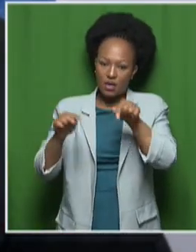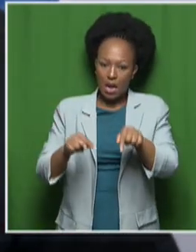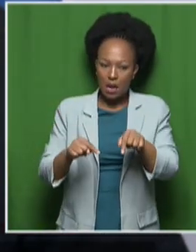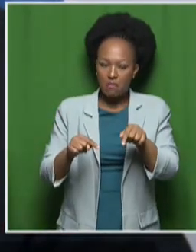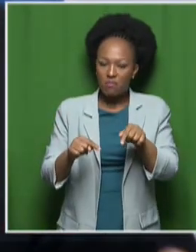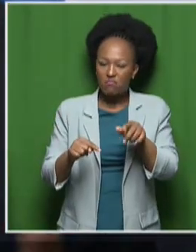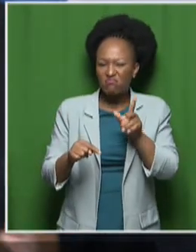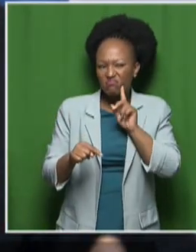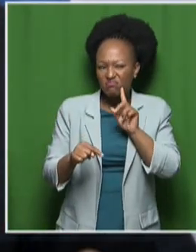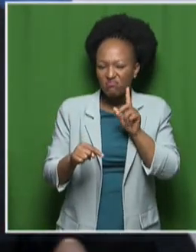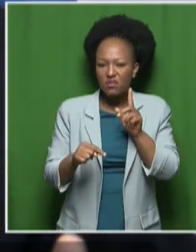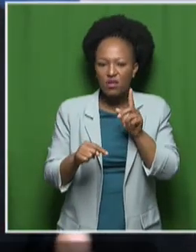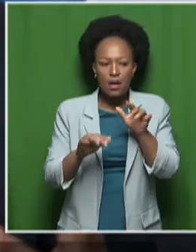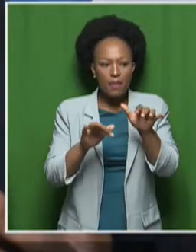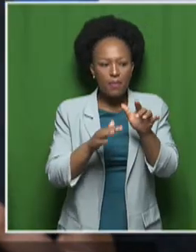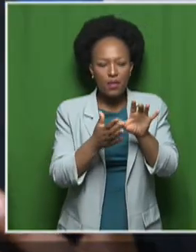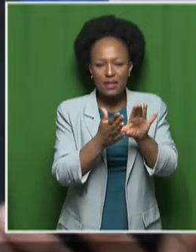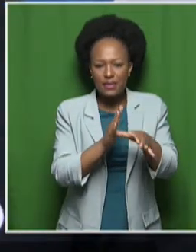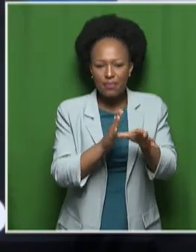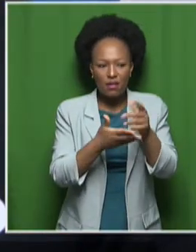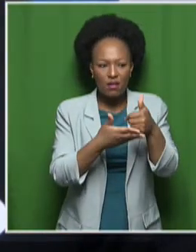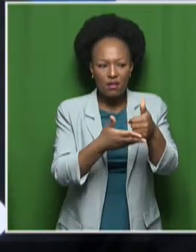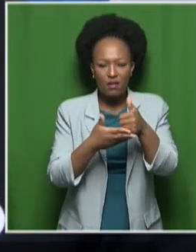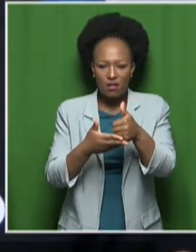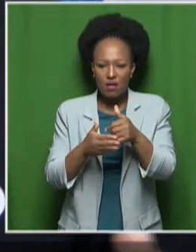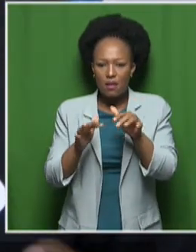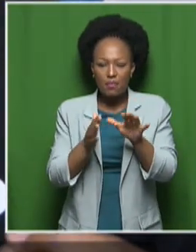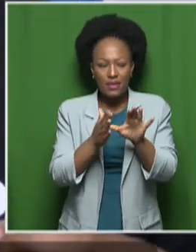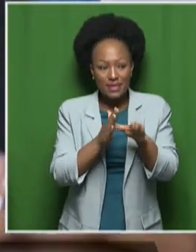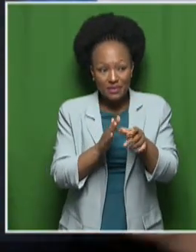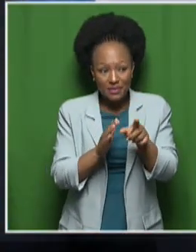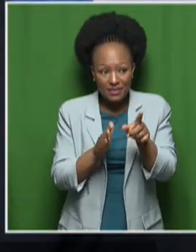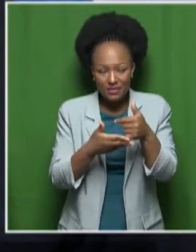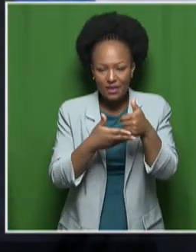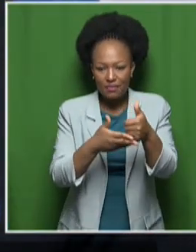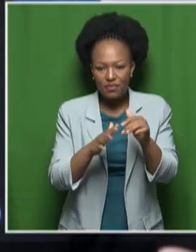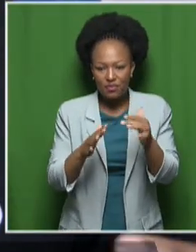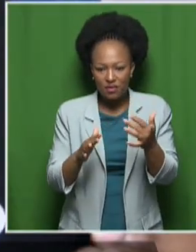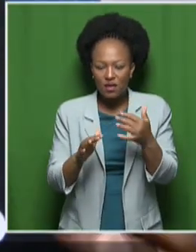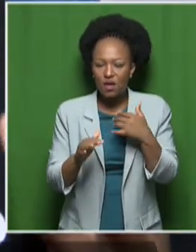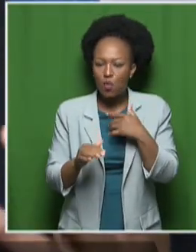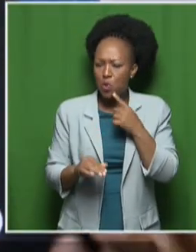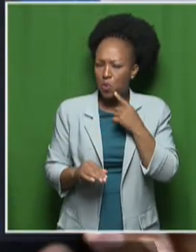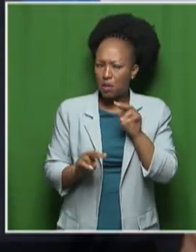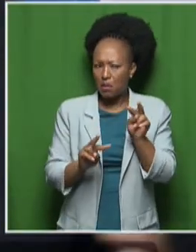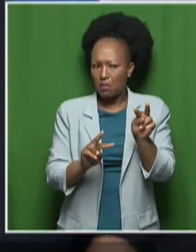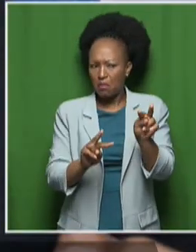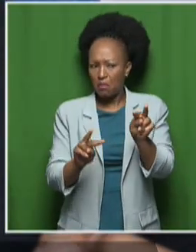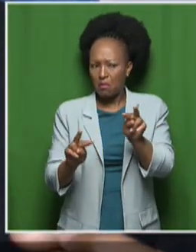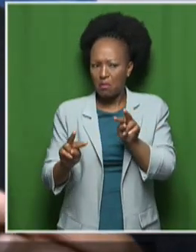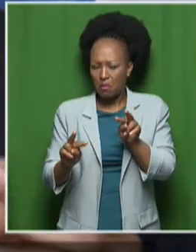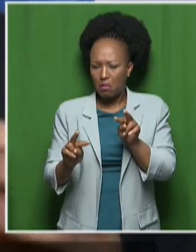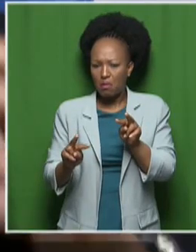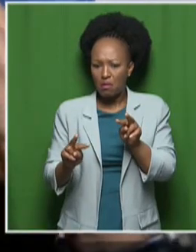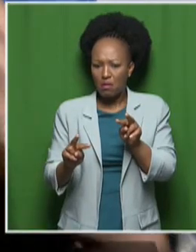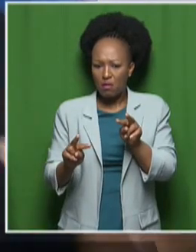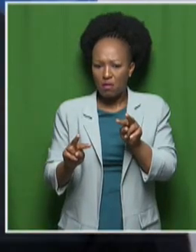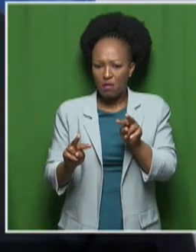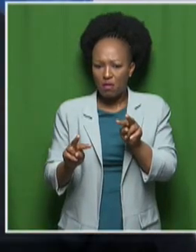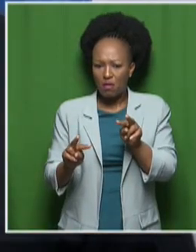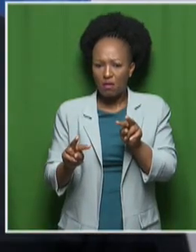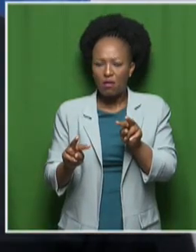try and assist the disabled people or people with disabilities. And when we looked at how they are,